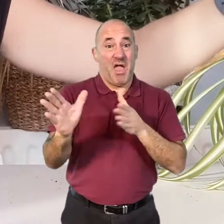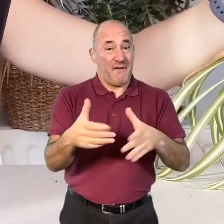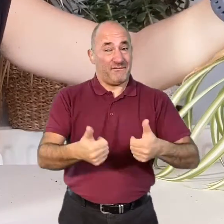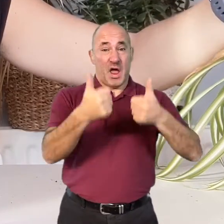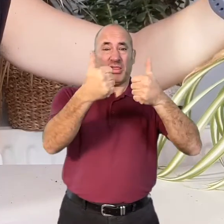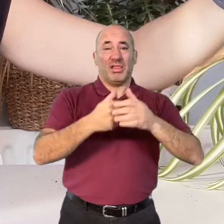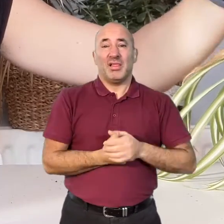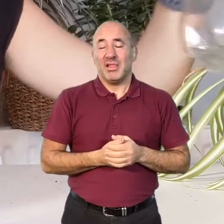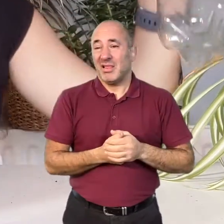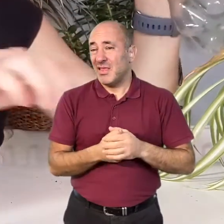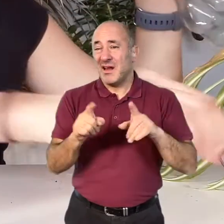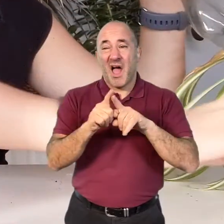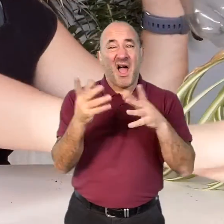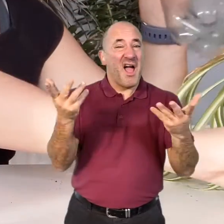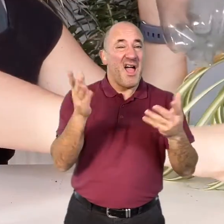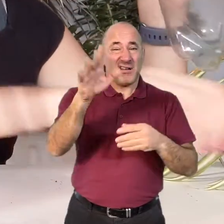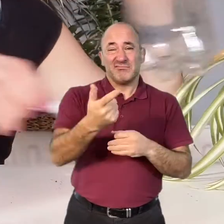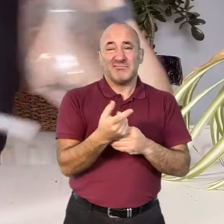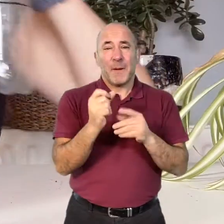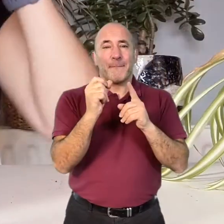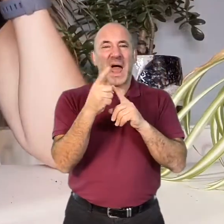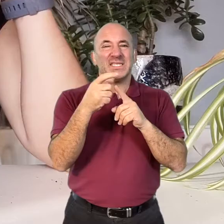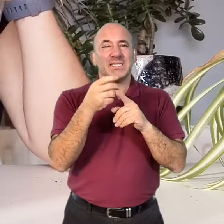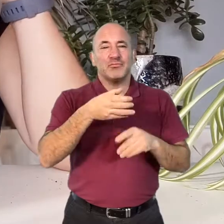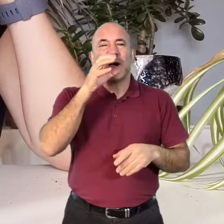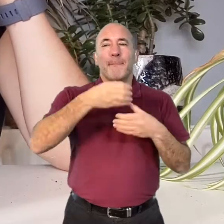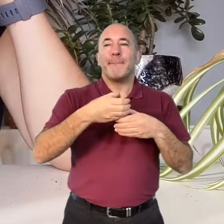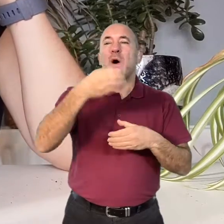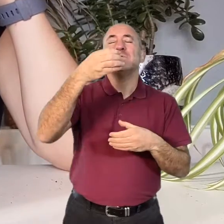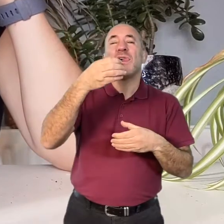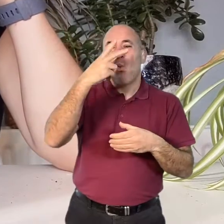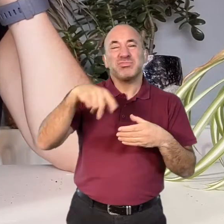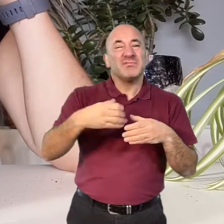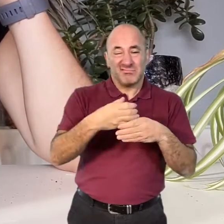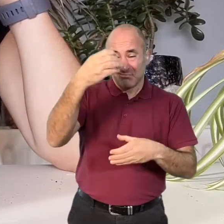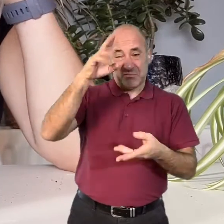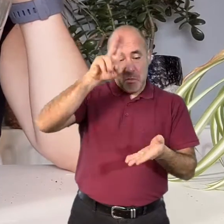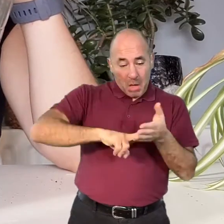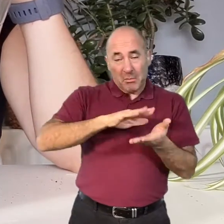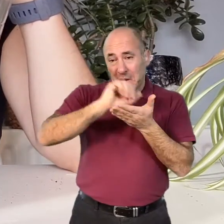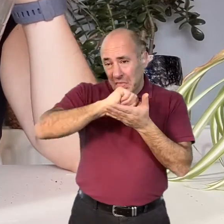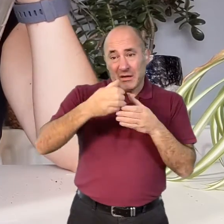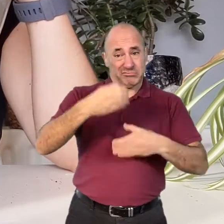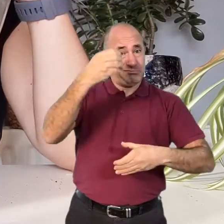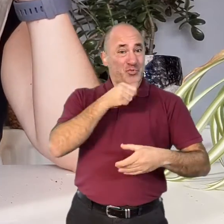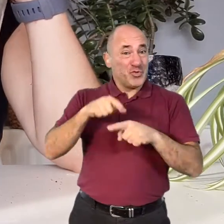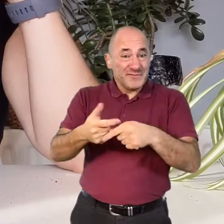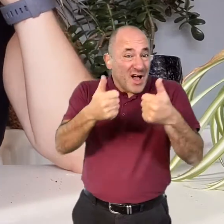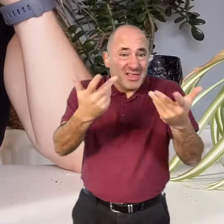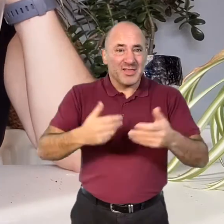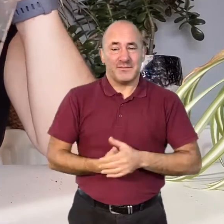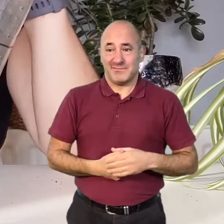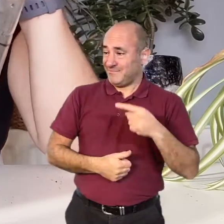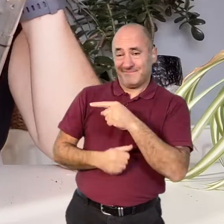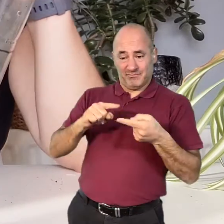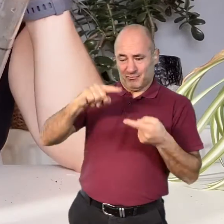work. For example, you could even use an old plastic drinks bottle. So here I